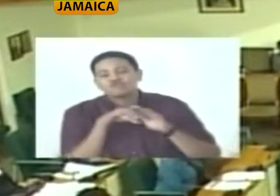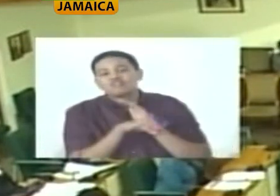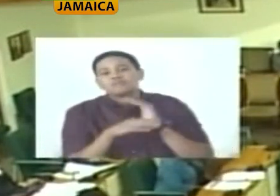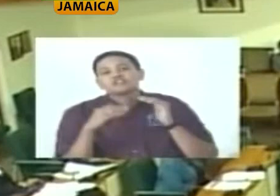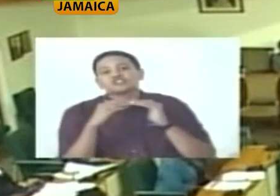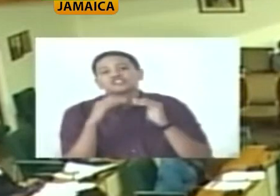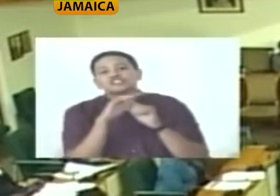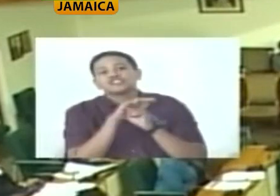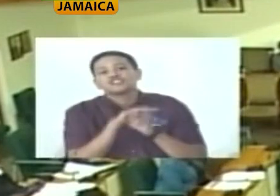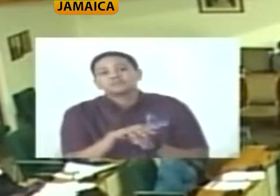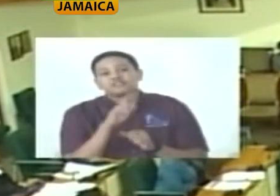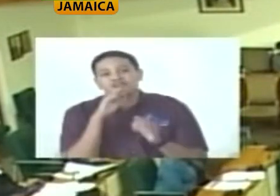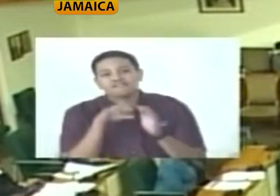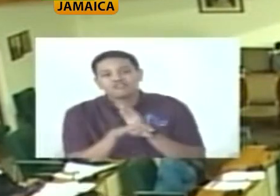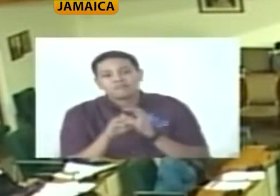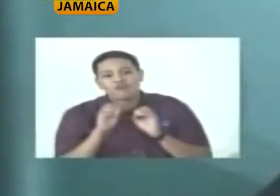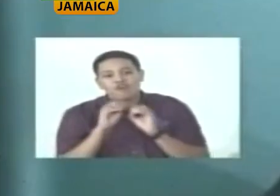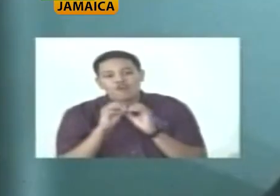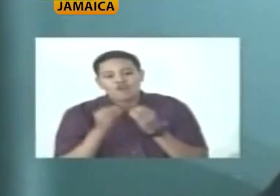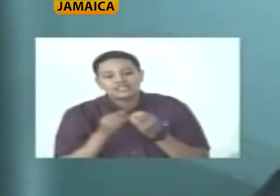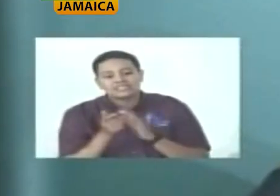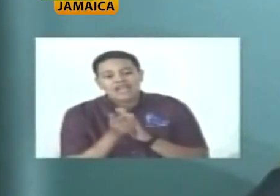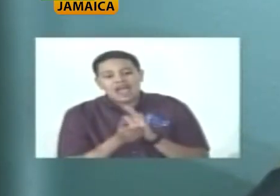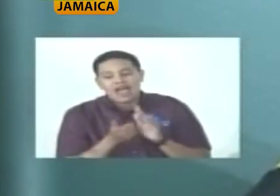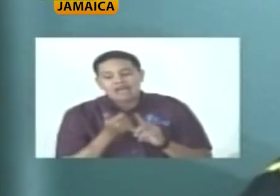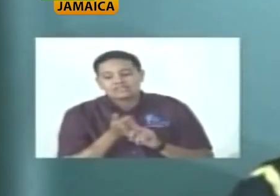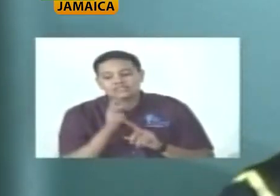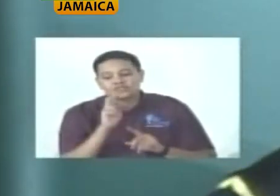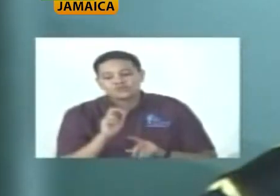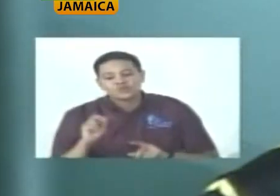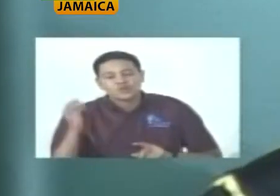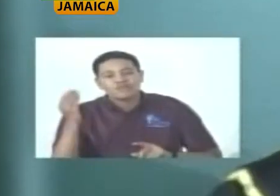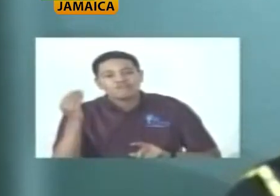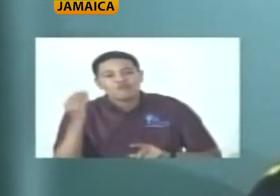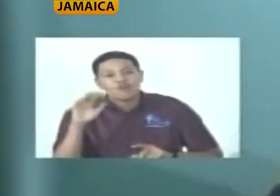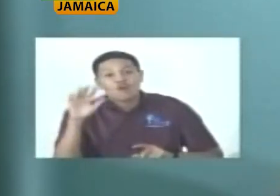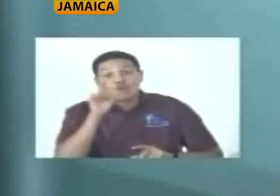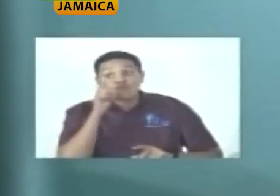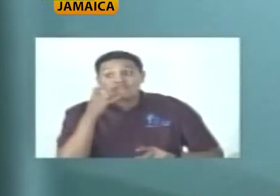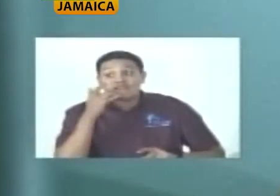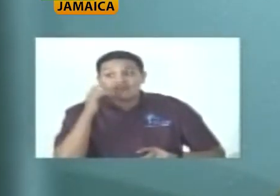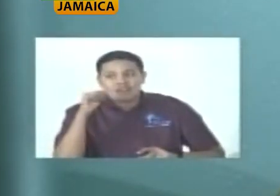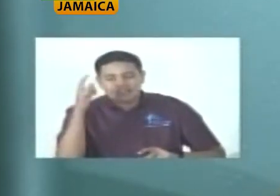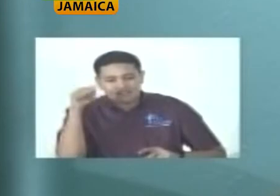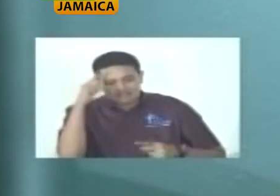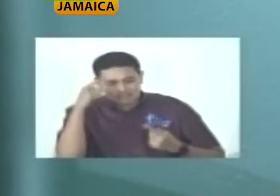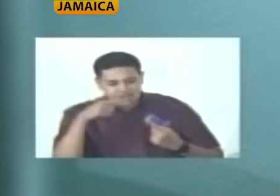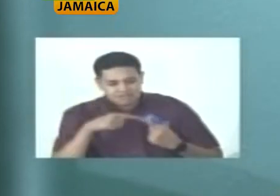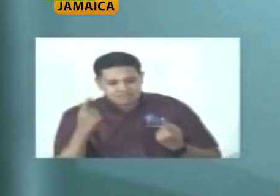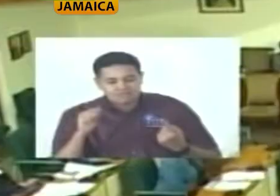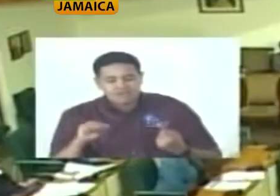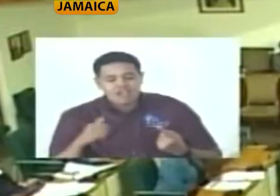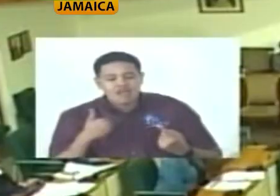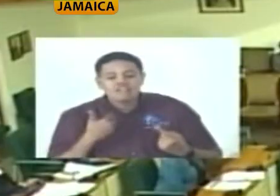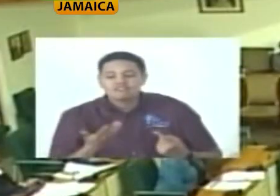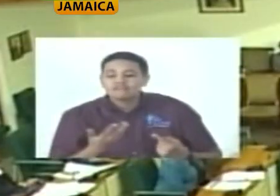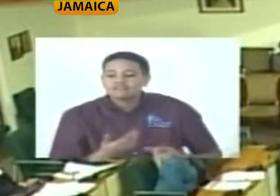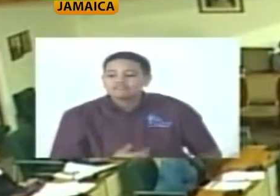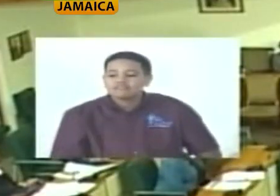Justice Suppression of Criminal Organizations Act 2014. All in favour? Aye.